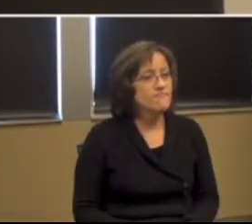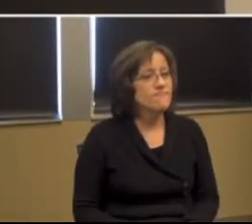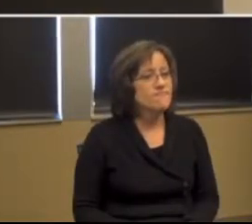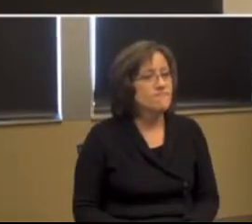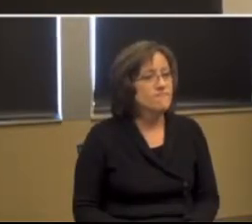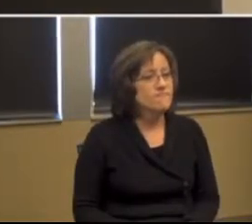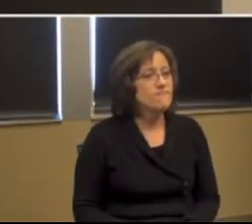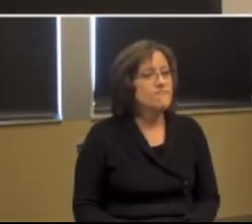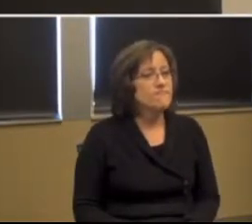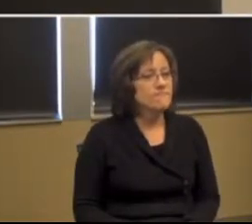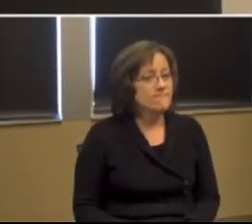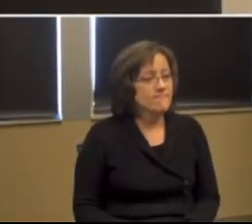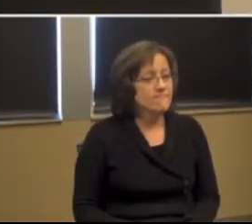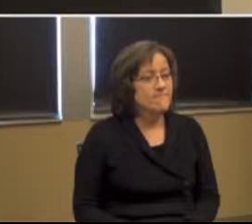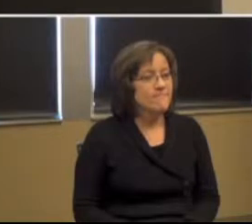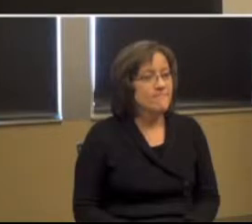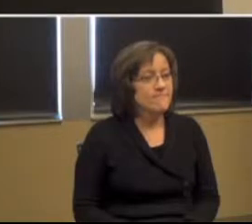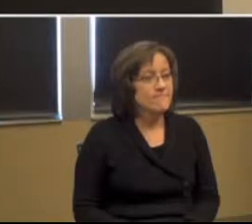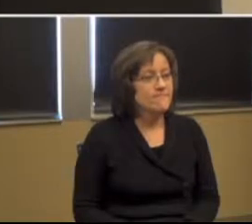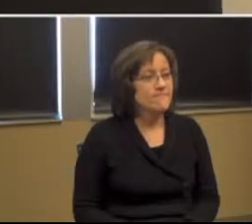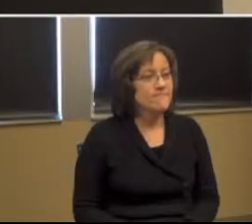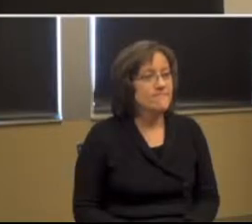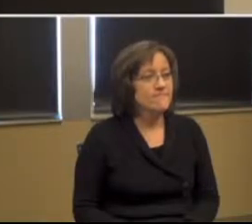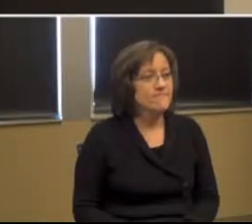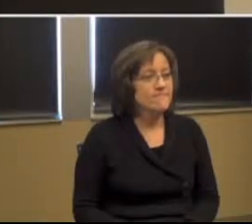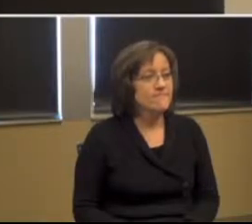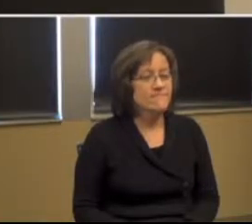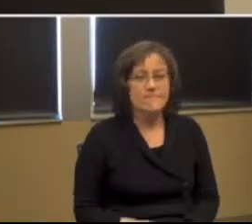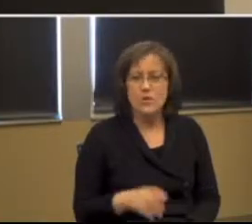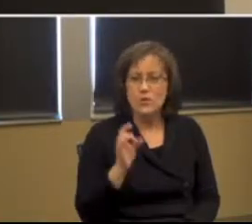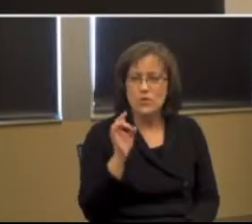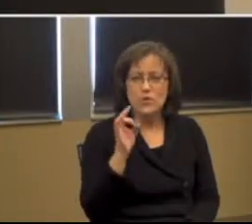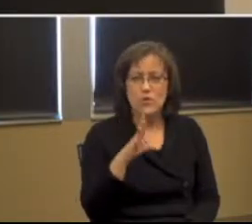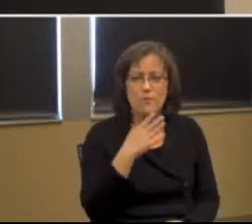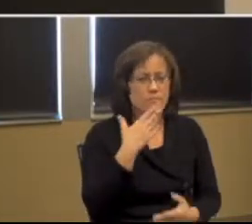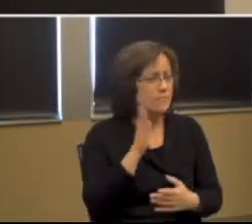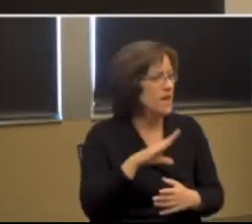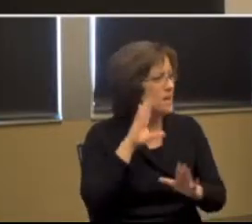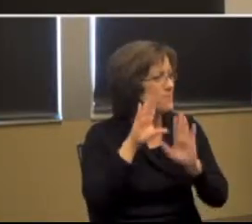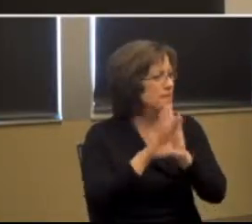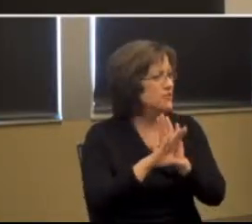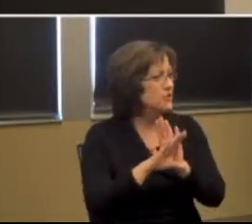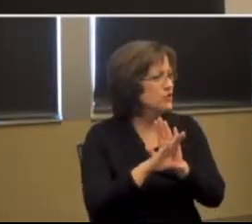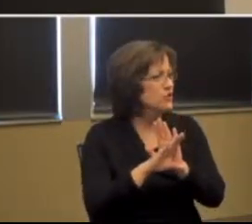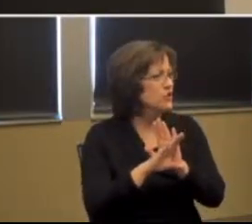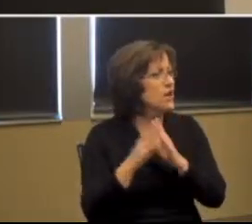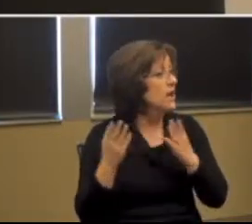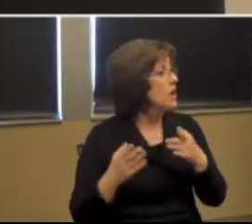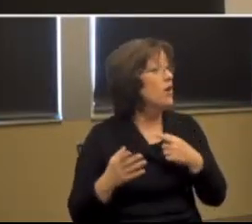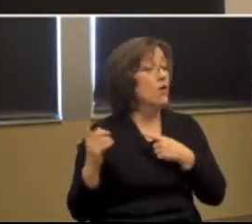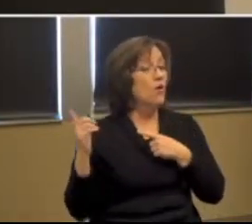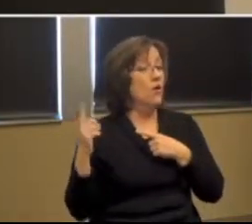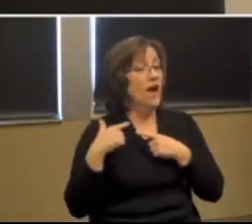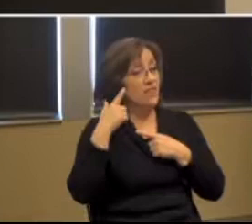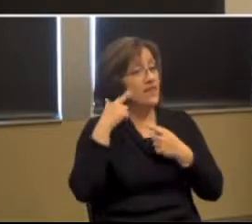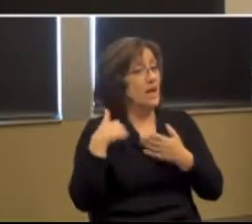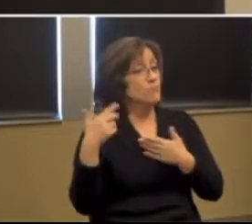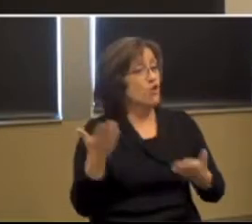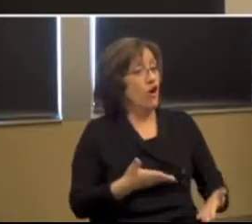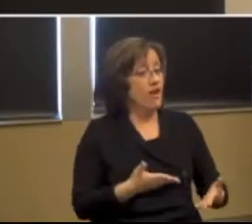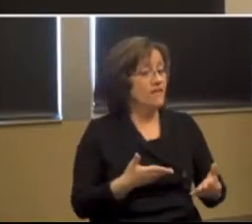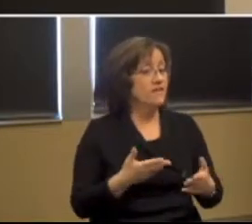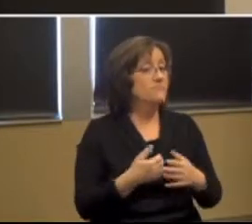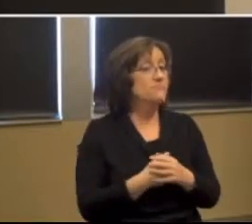So here are some, oh, that picture is horrible. Well, I think I might have this one. So